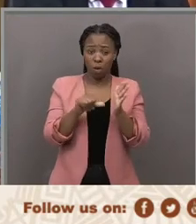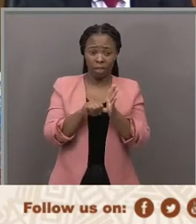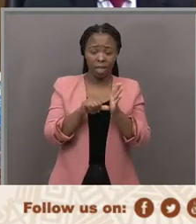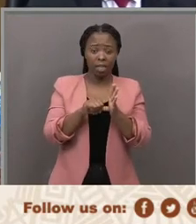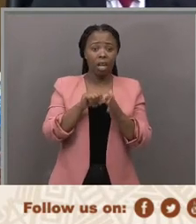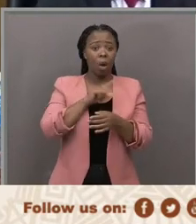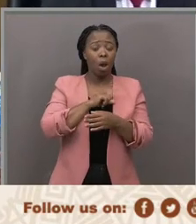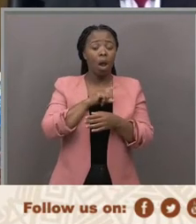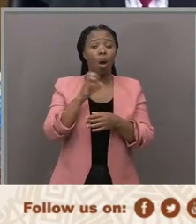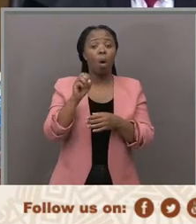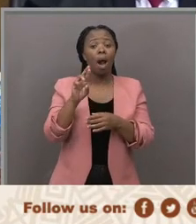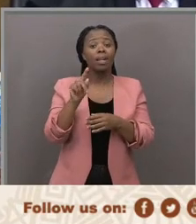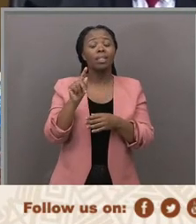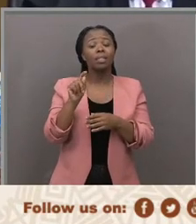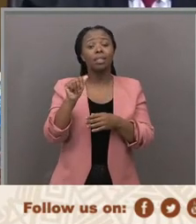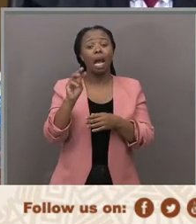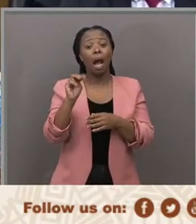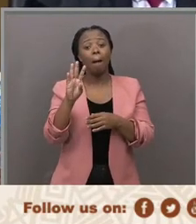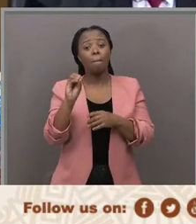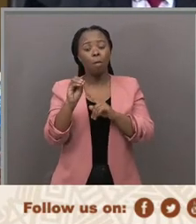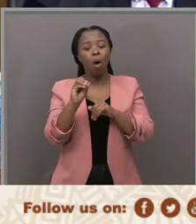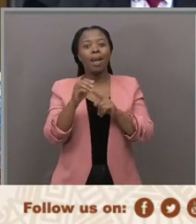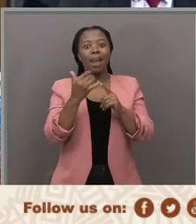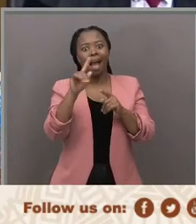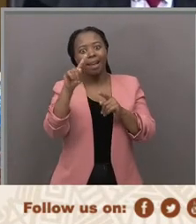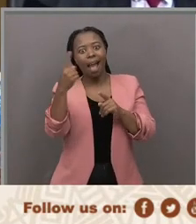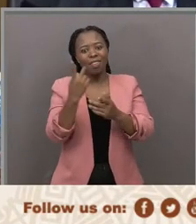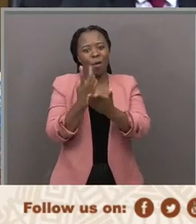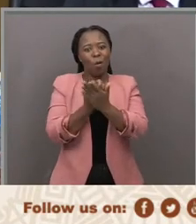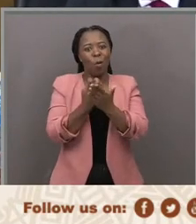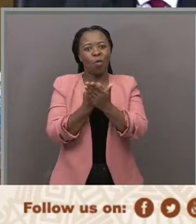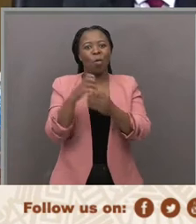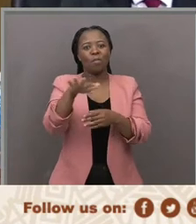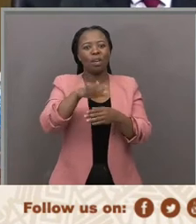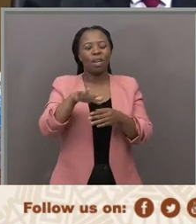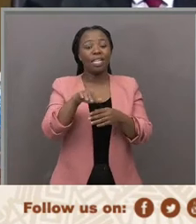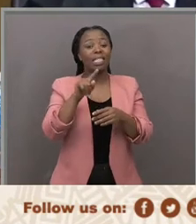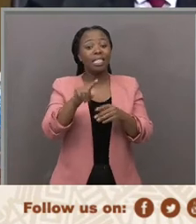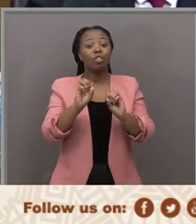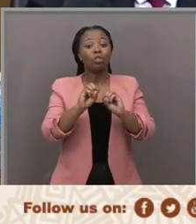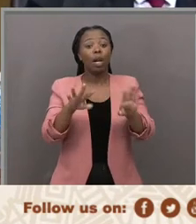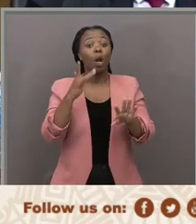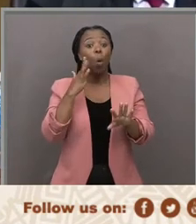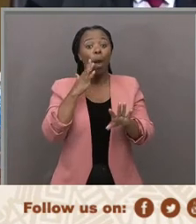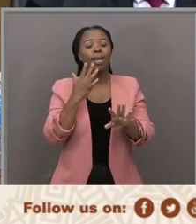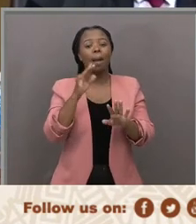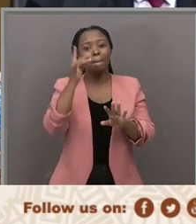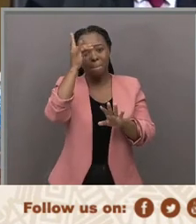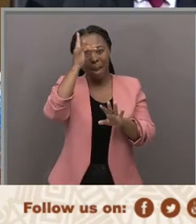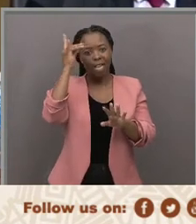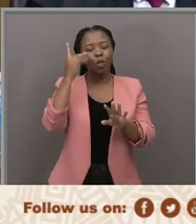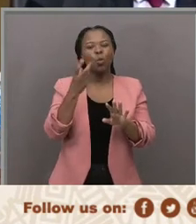another special economic zone in Gauteng, which we launched in March 2019, which is called the O.R.